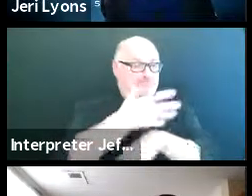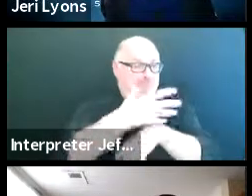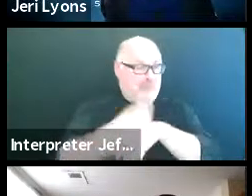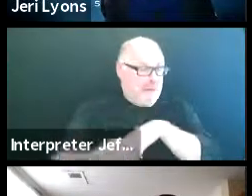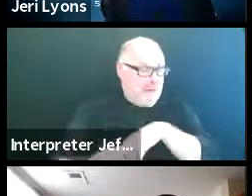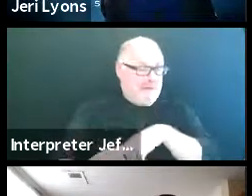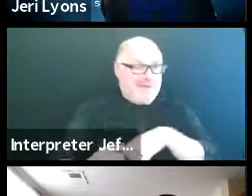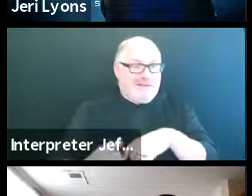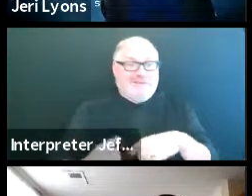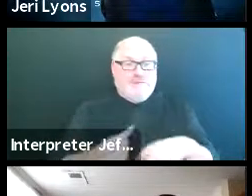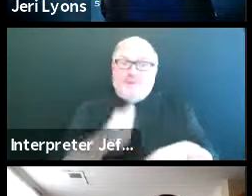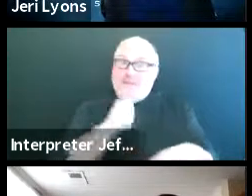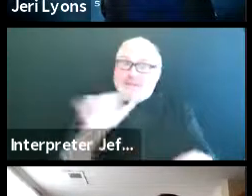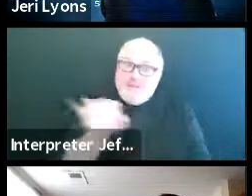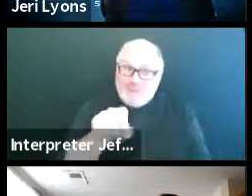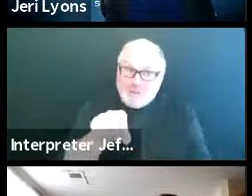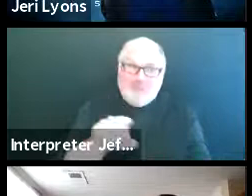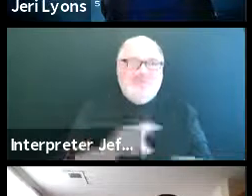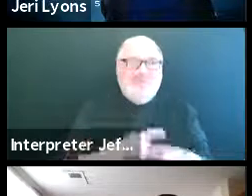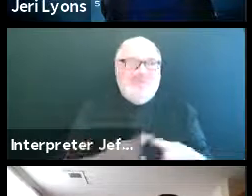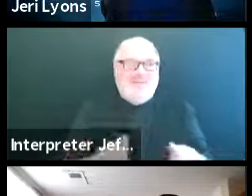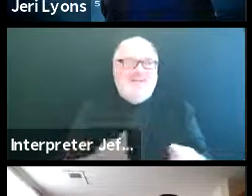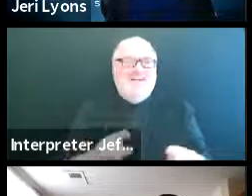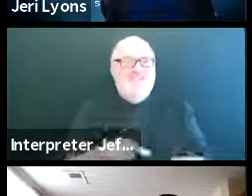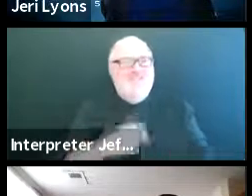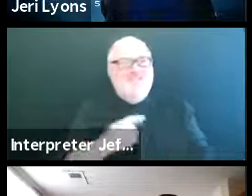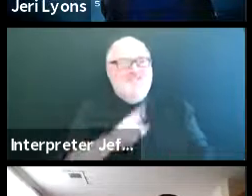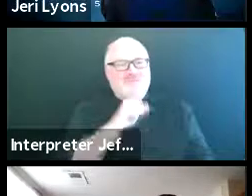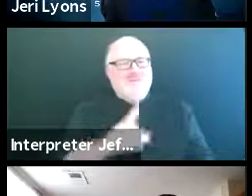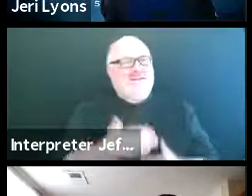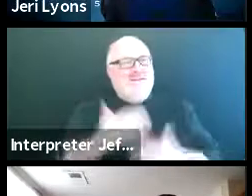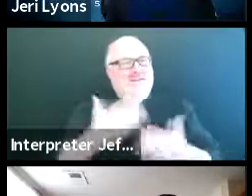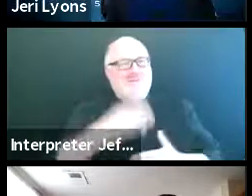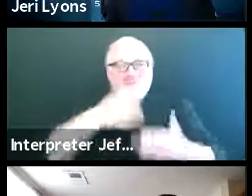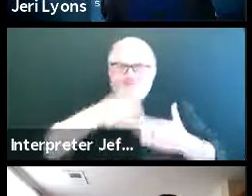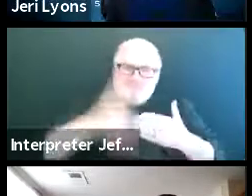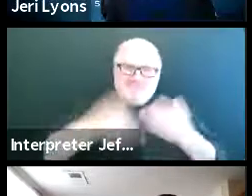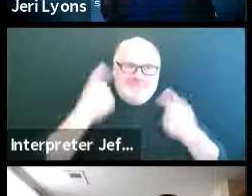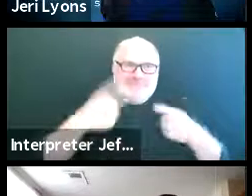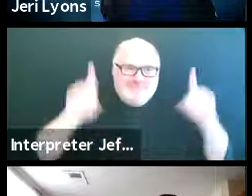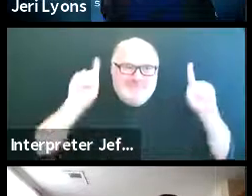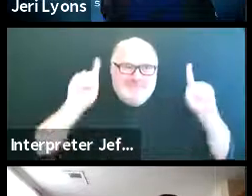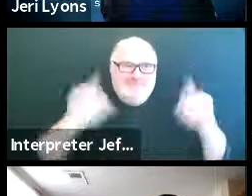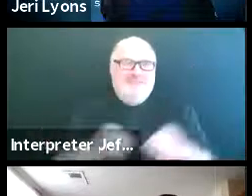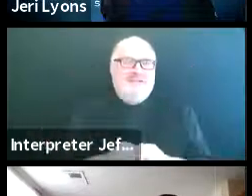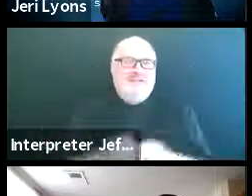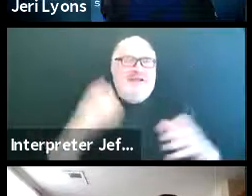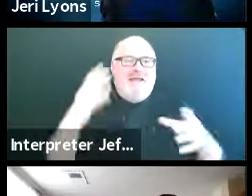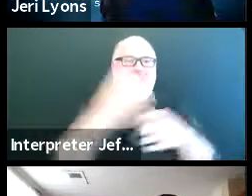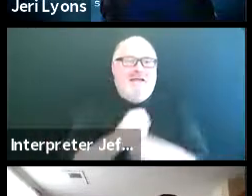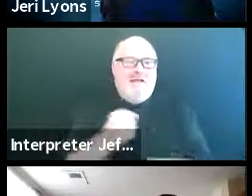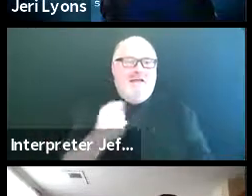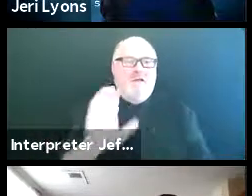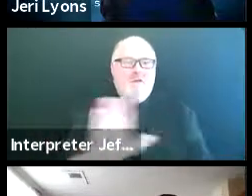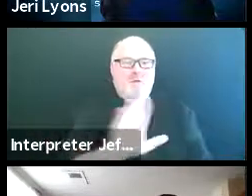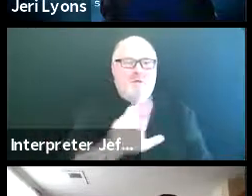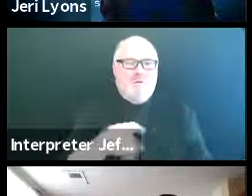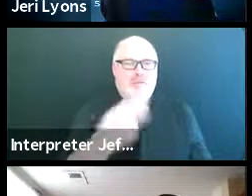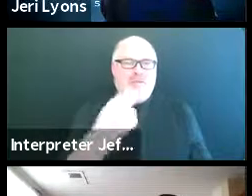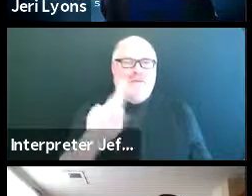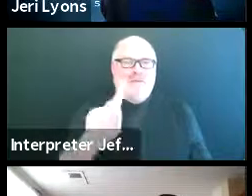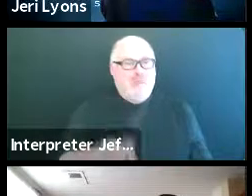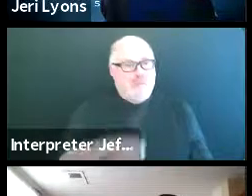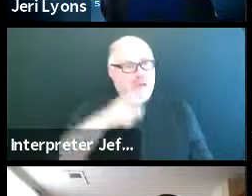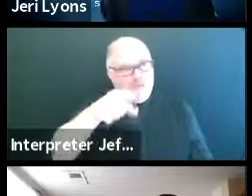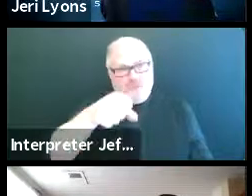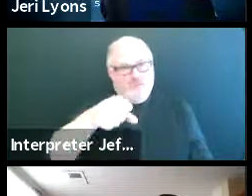it is not the same for you, but so I'm really glad you successfully went through this process and earned doctorate. And I'm very proud of